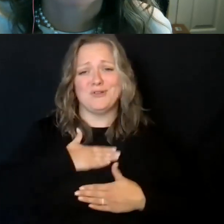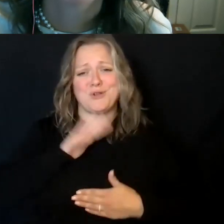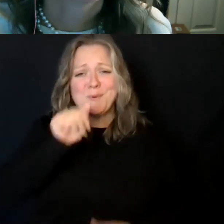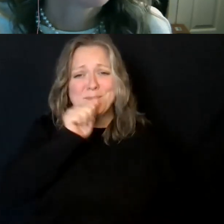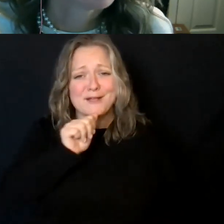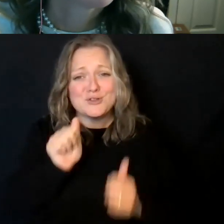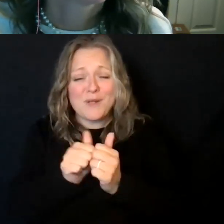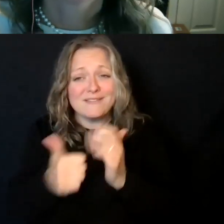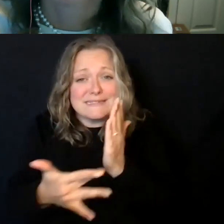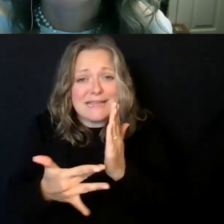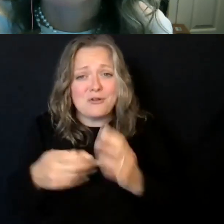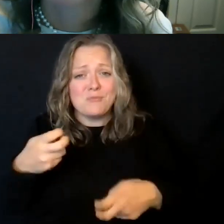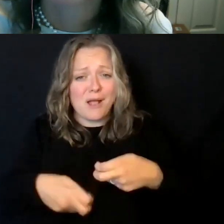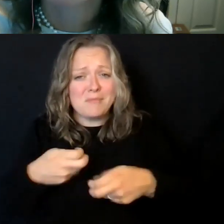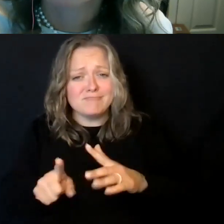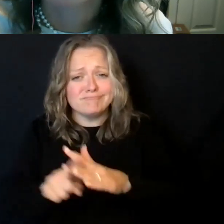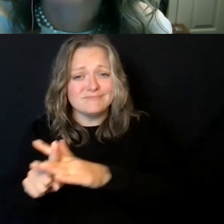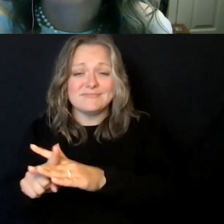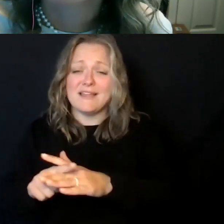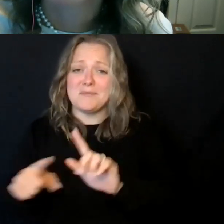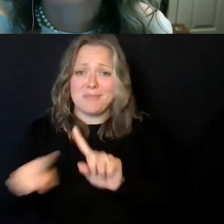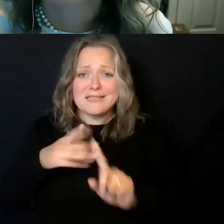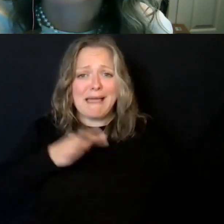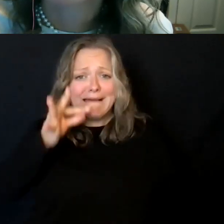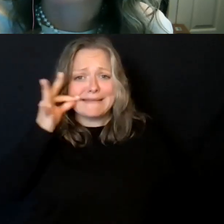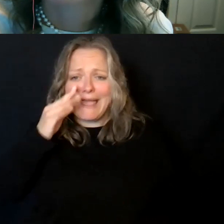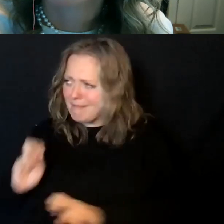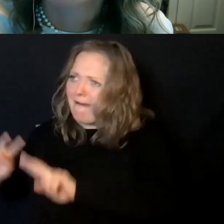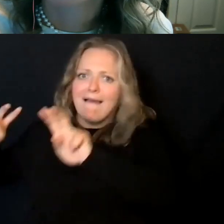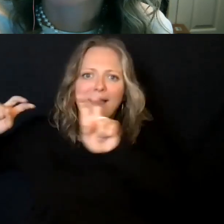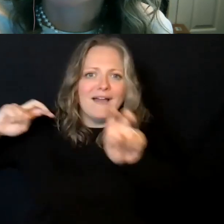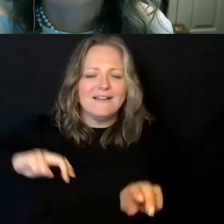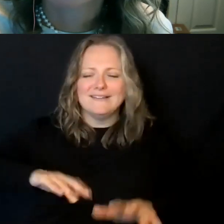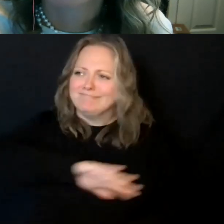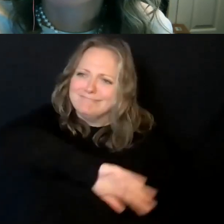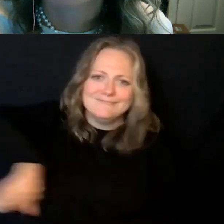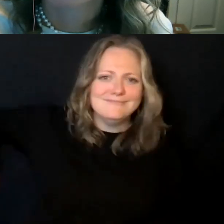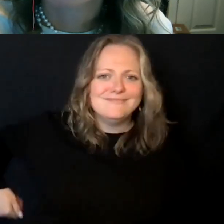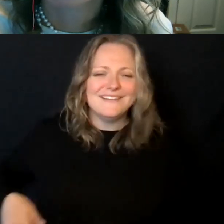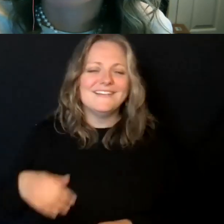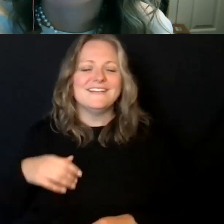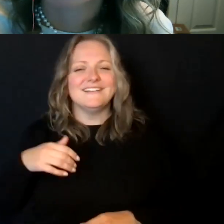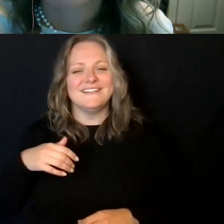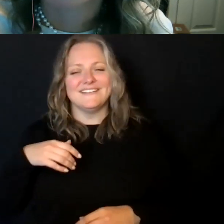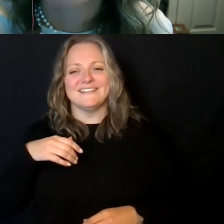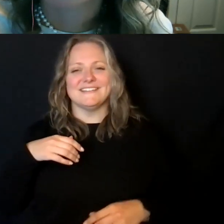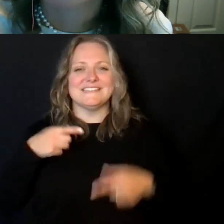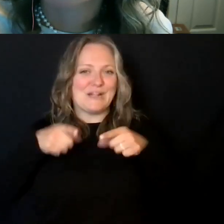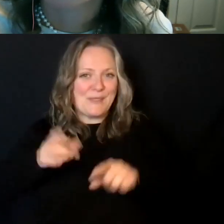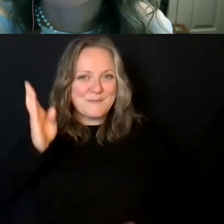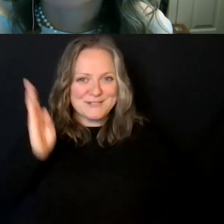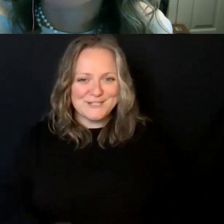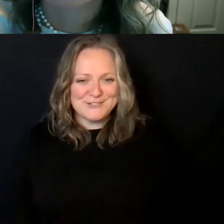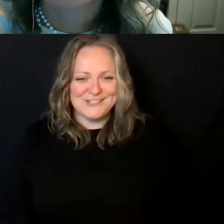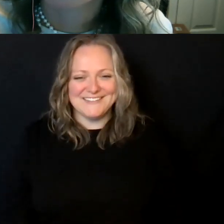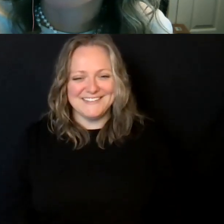technical difficulties and my cat trying to join the presentation today. We're